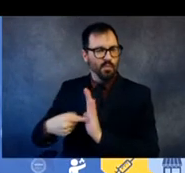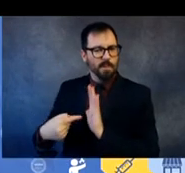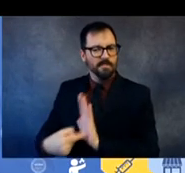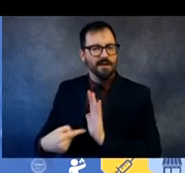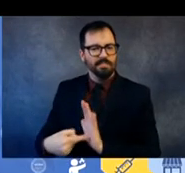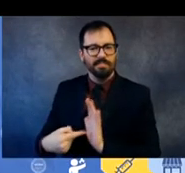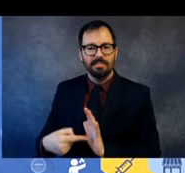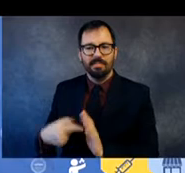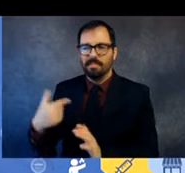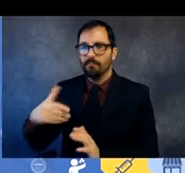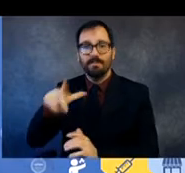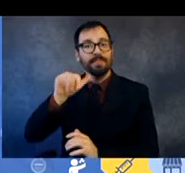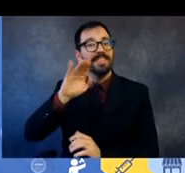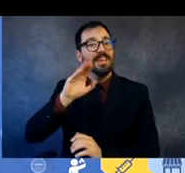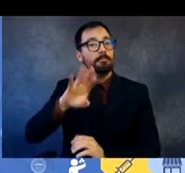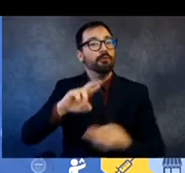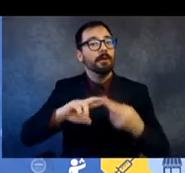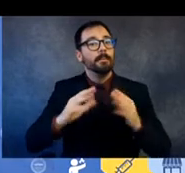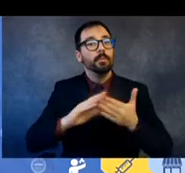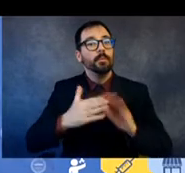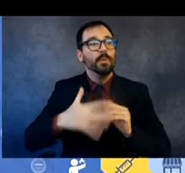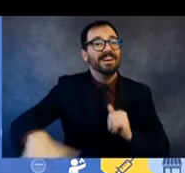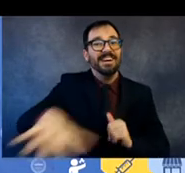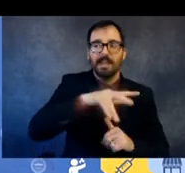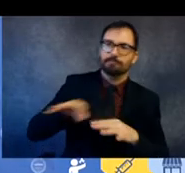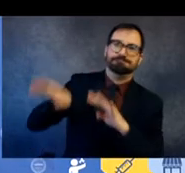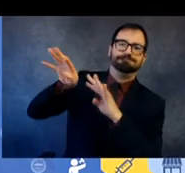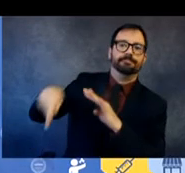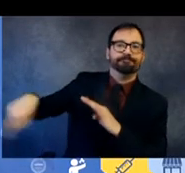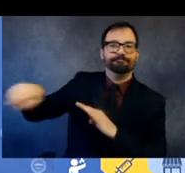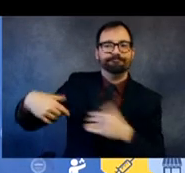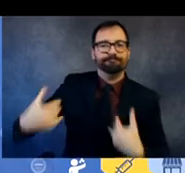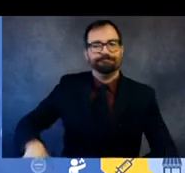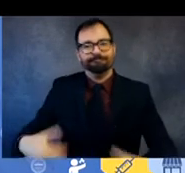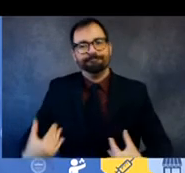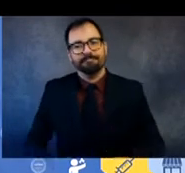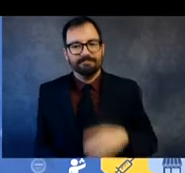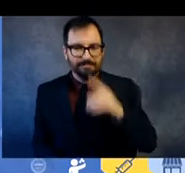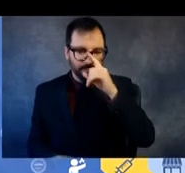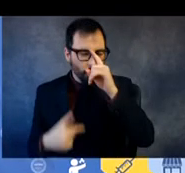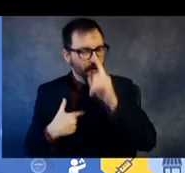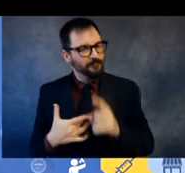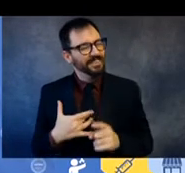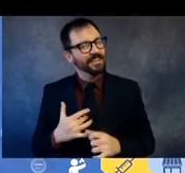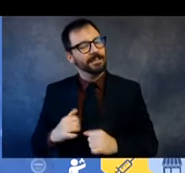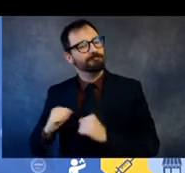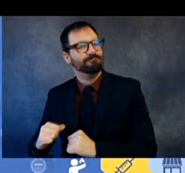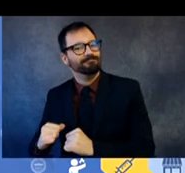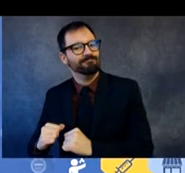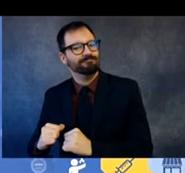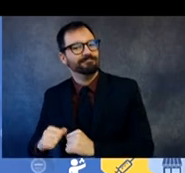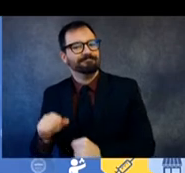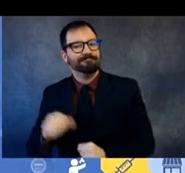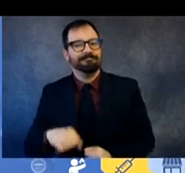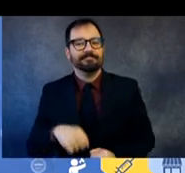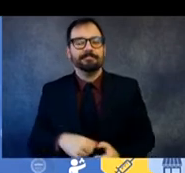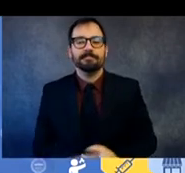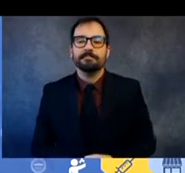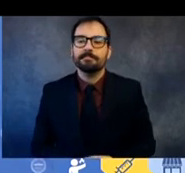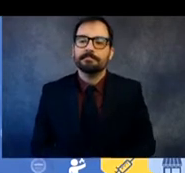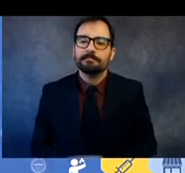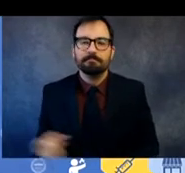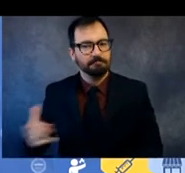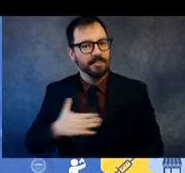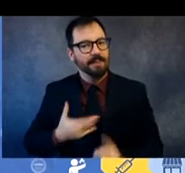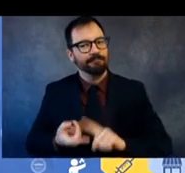role models in a very real way in the labor community. So, you know, I feel a certain kinship. Marty's my friend, you know,